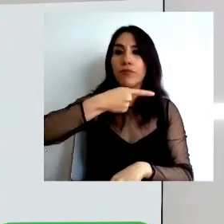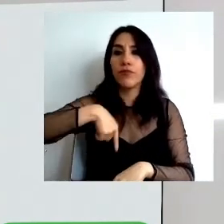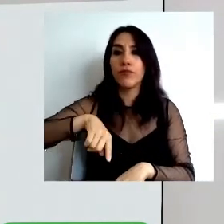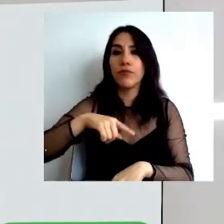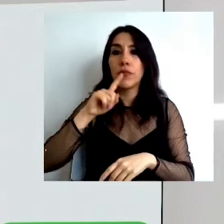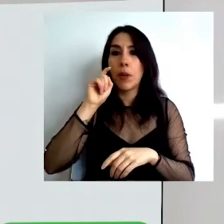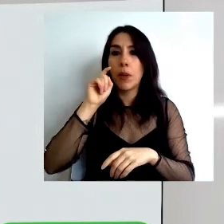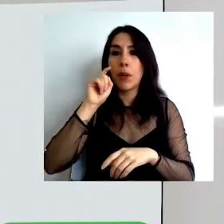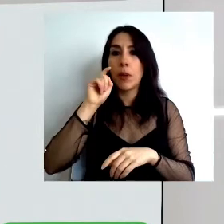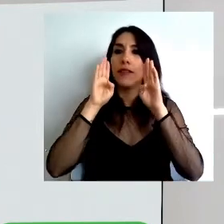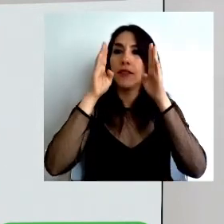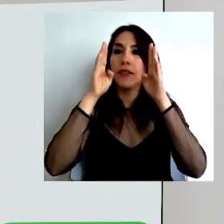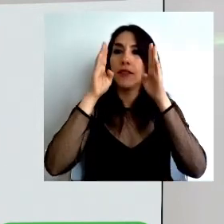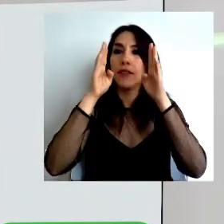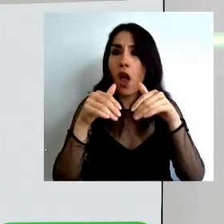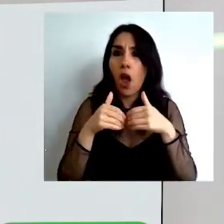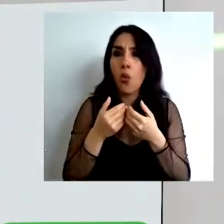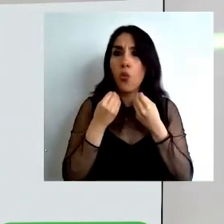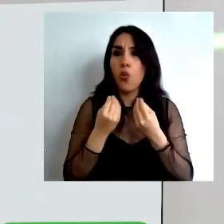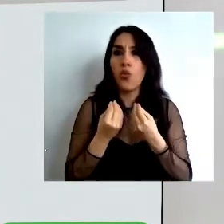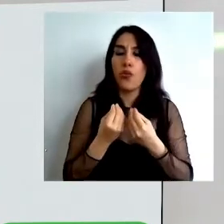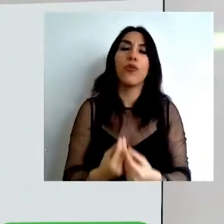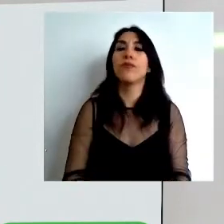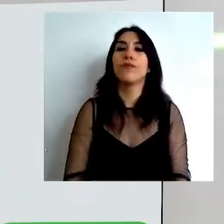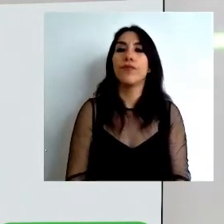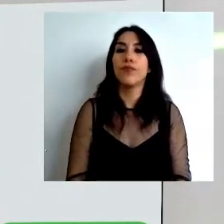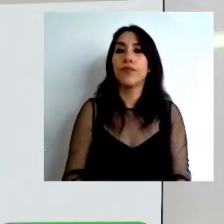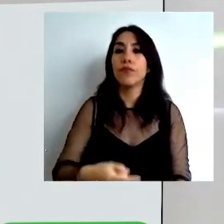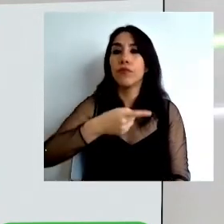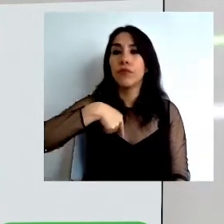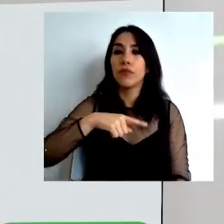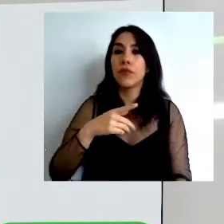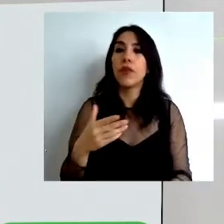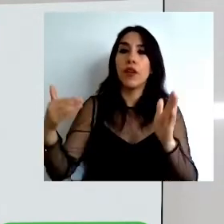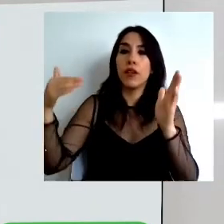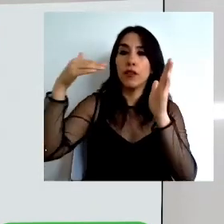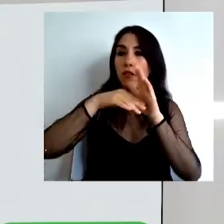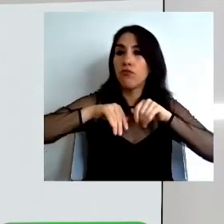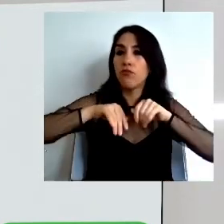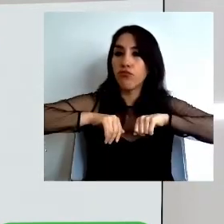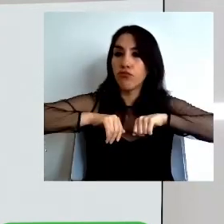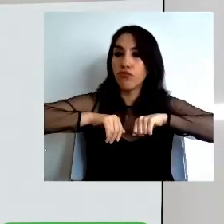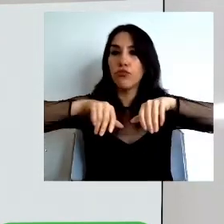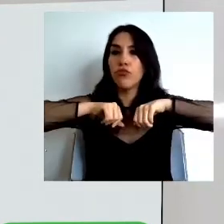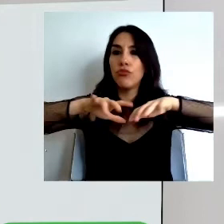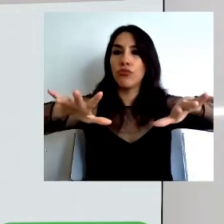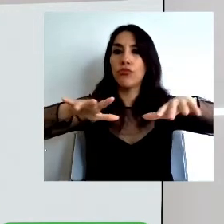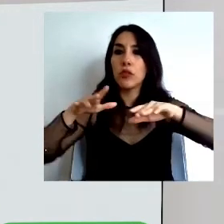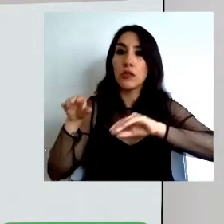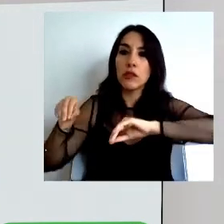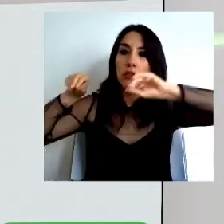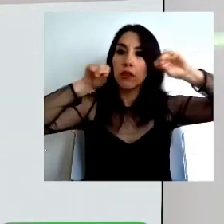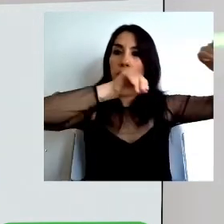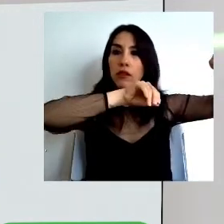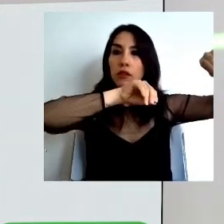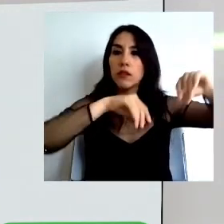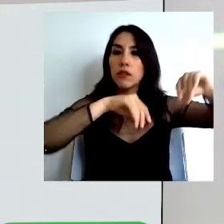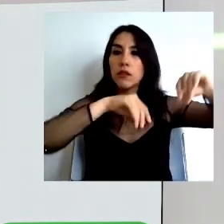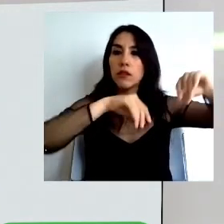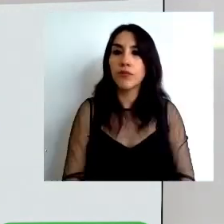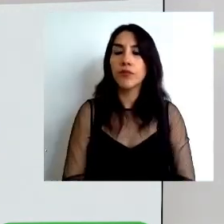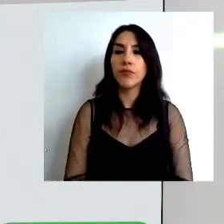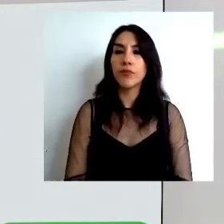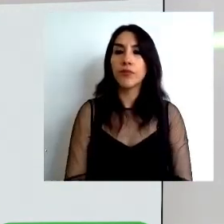Now, sorry, before I go there, I will now be giving three examples which are not active in the field in your sector